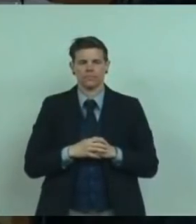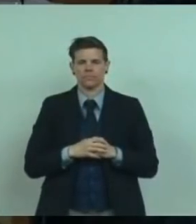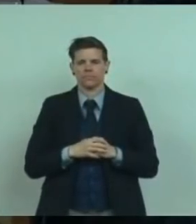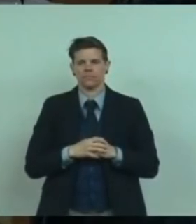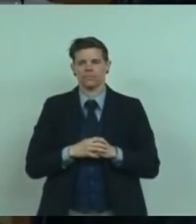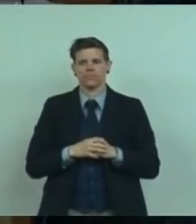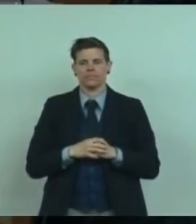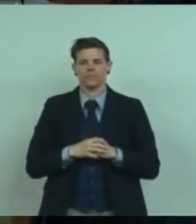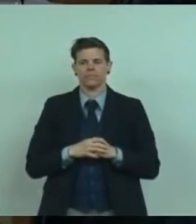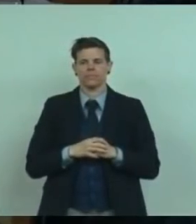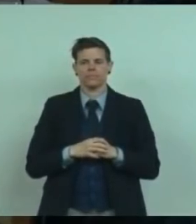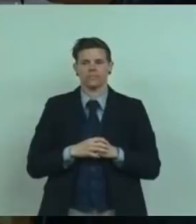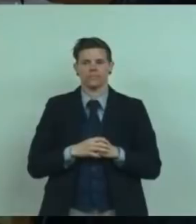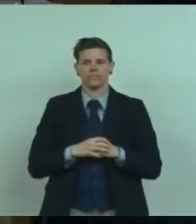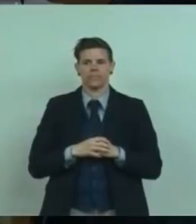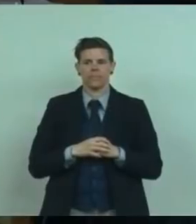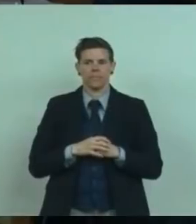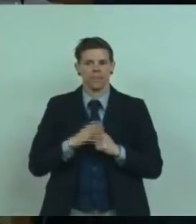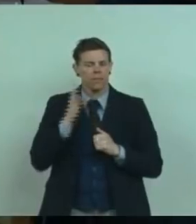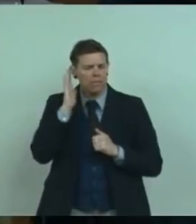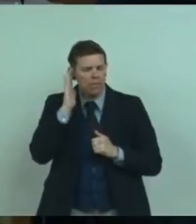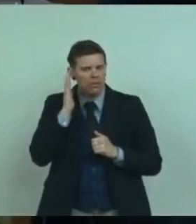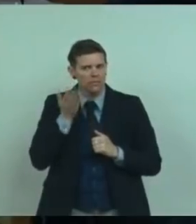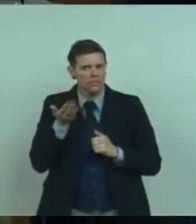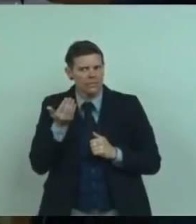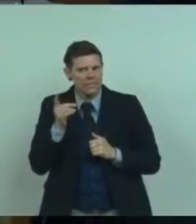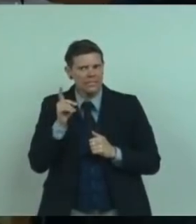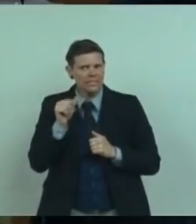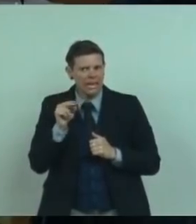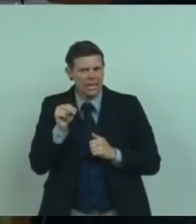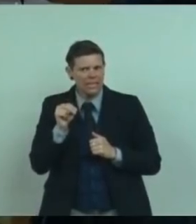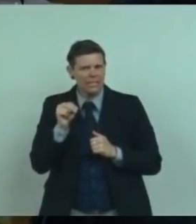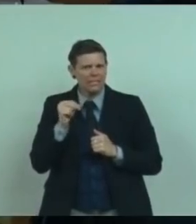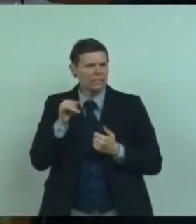Dan, you are definitely not unmuted.